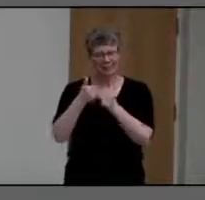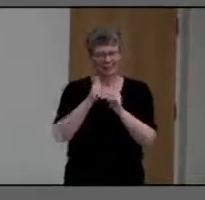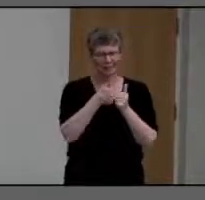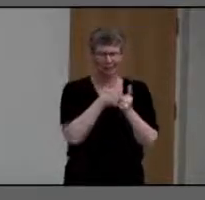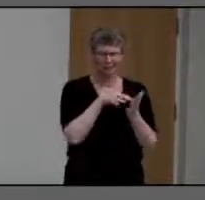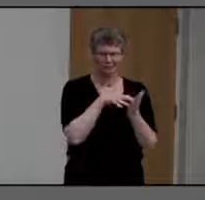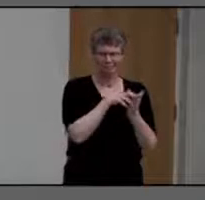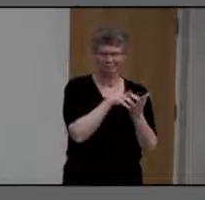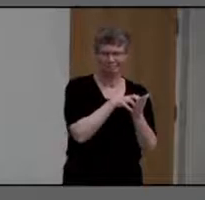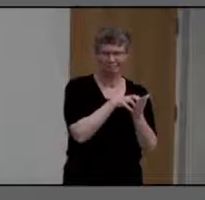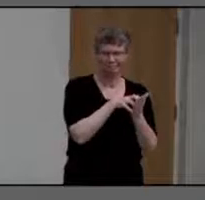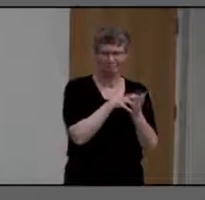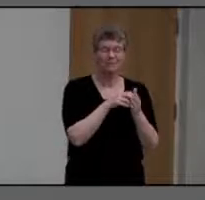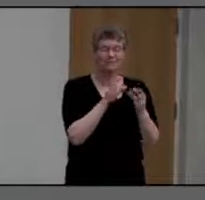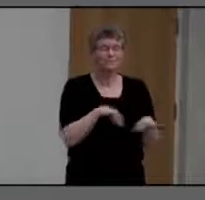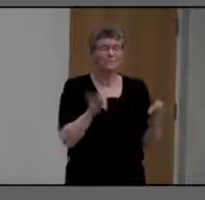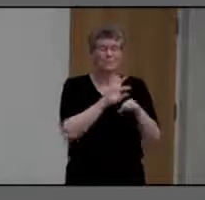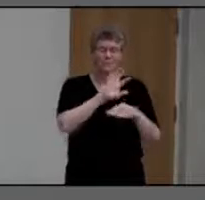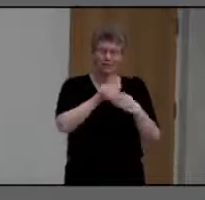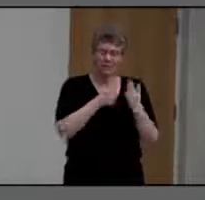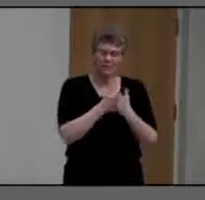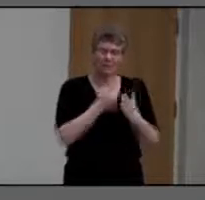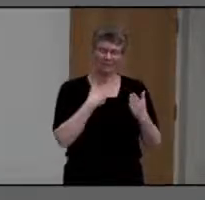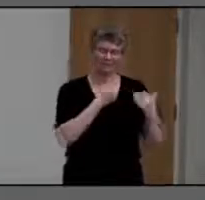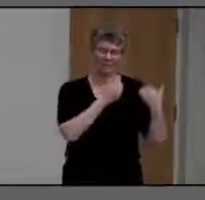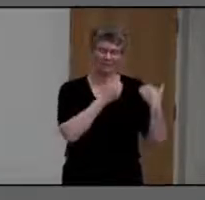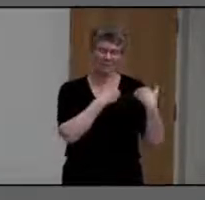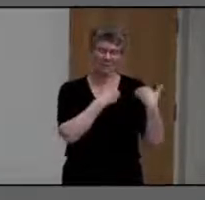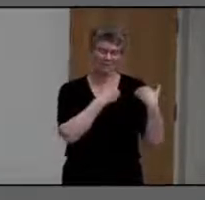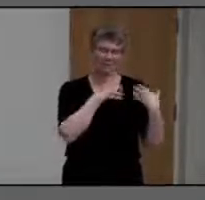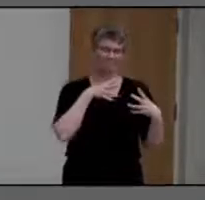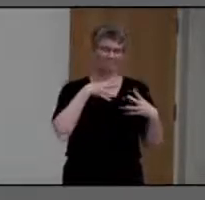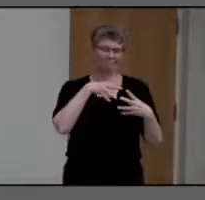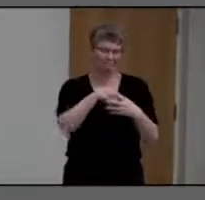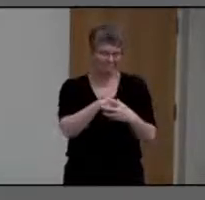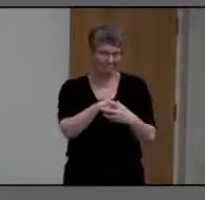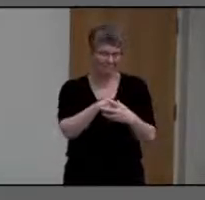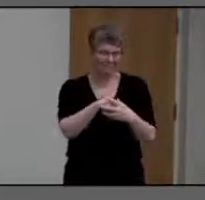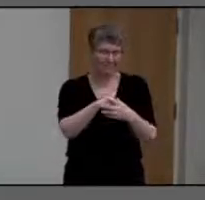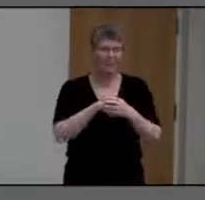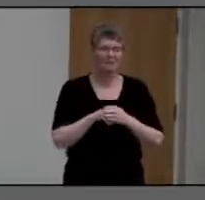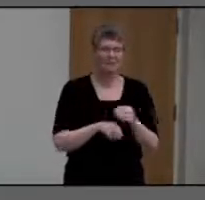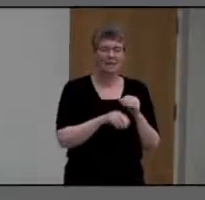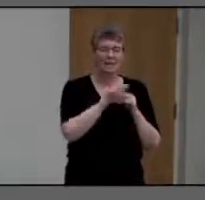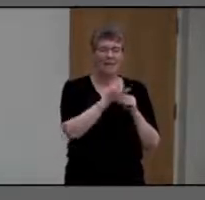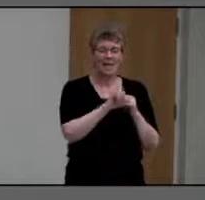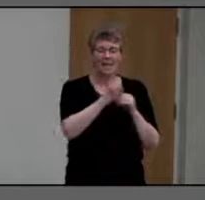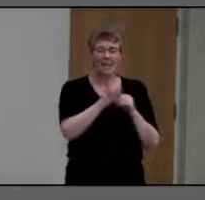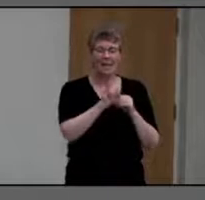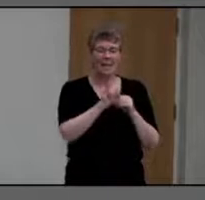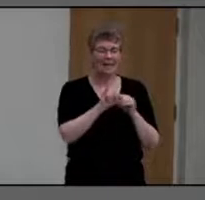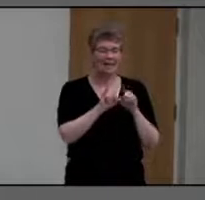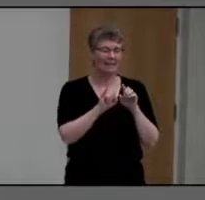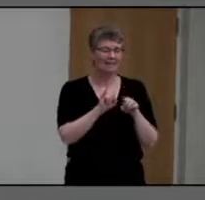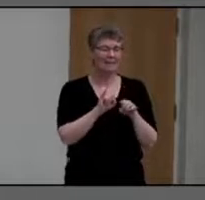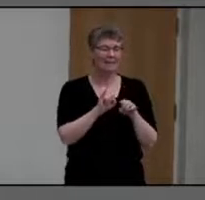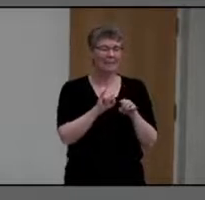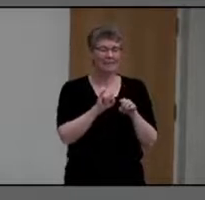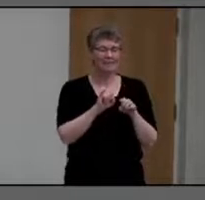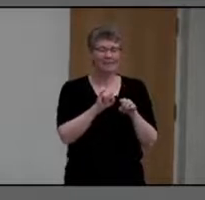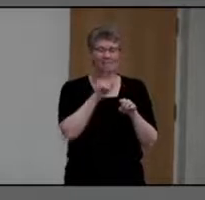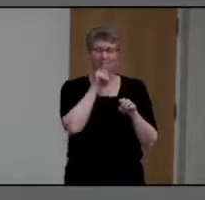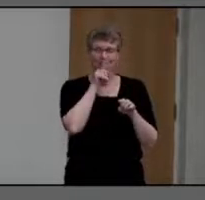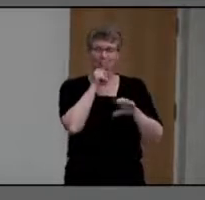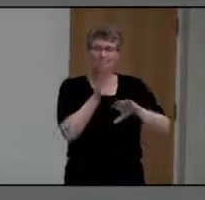to not just set it aside and say this is not something that I understand or can have anything to do with.